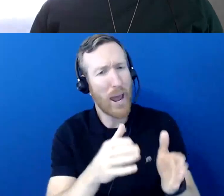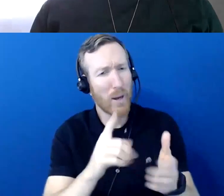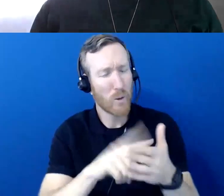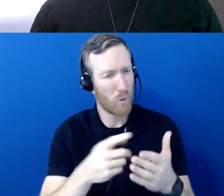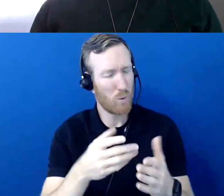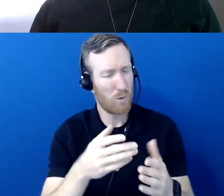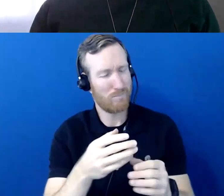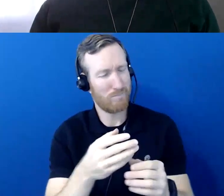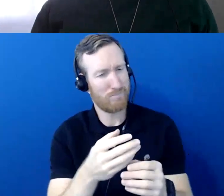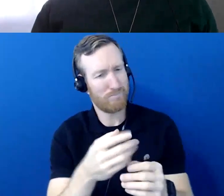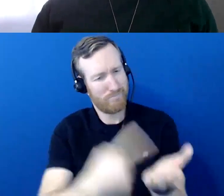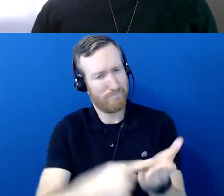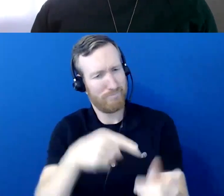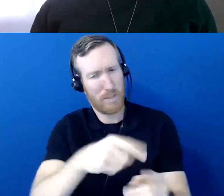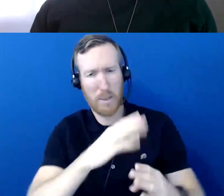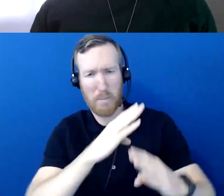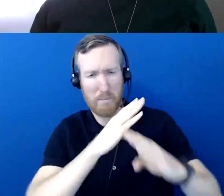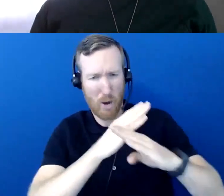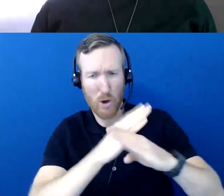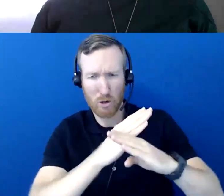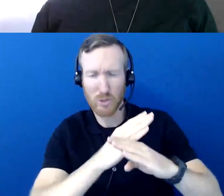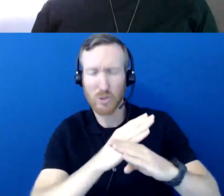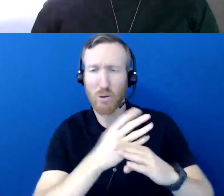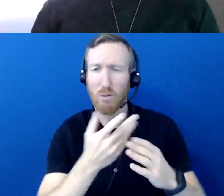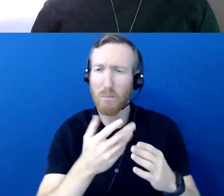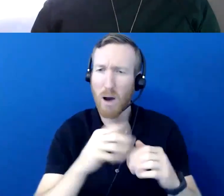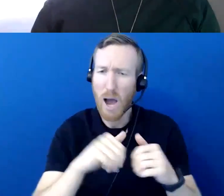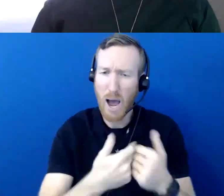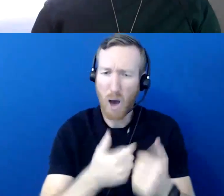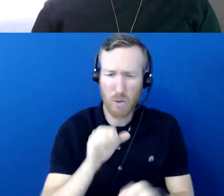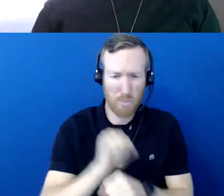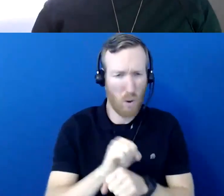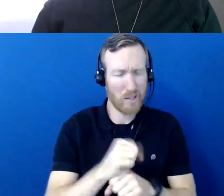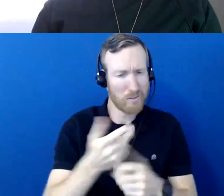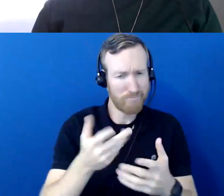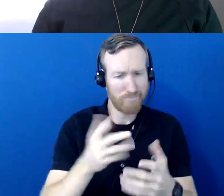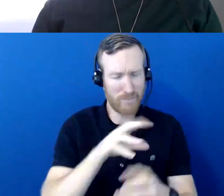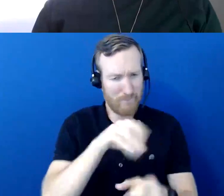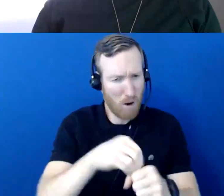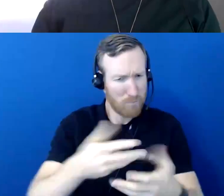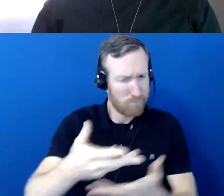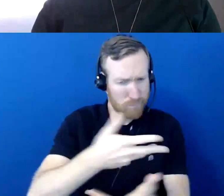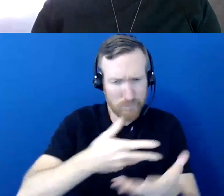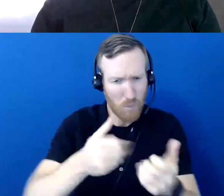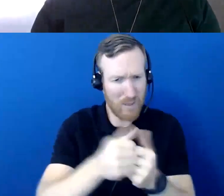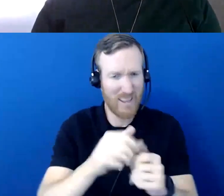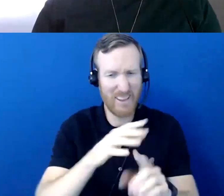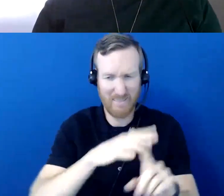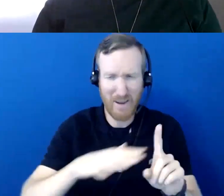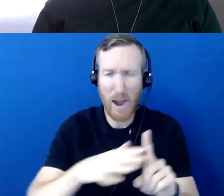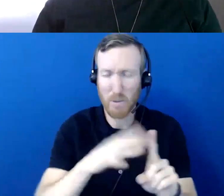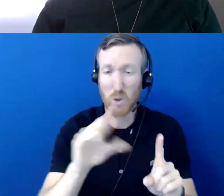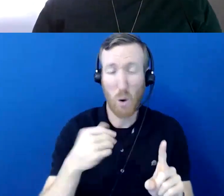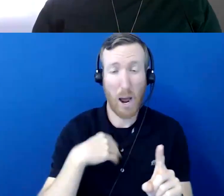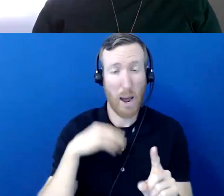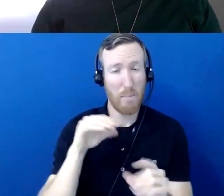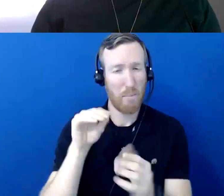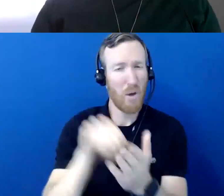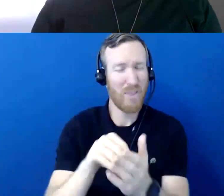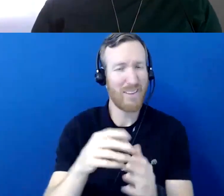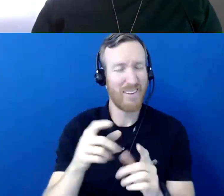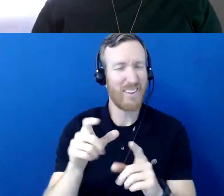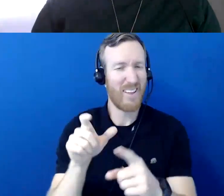as an explanation on how employees interact with the environment. And so I've put the definition of barriers in the chat.